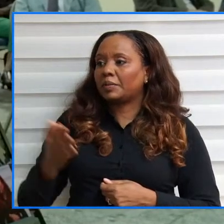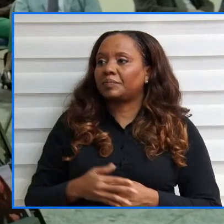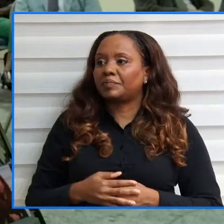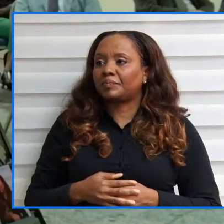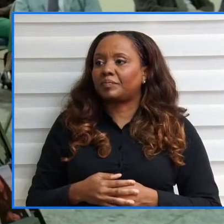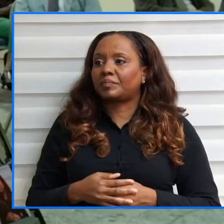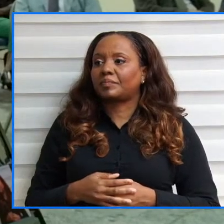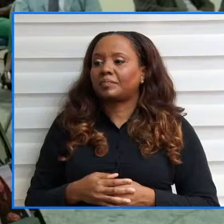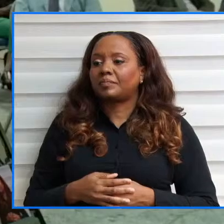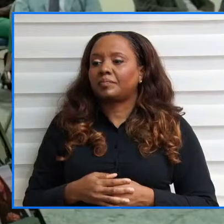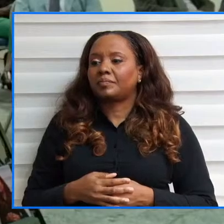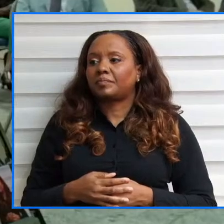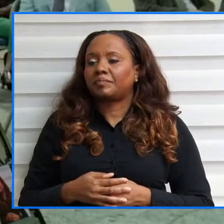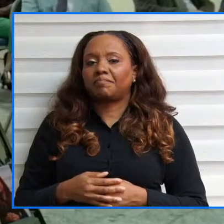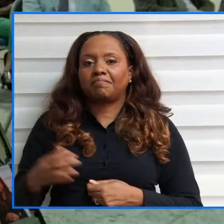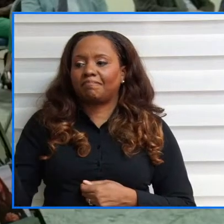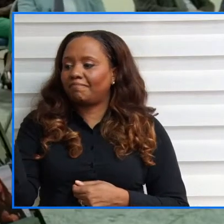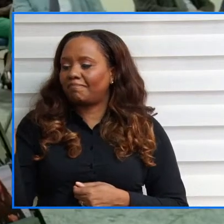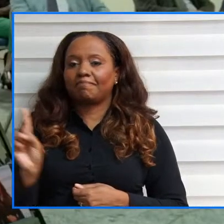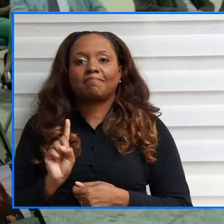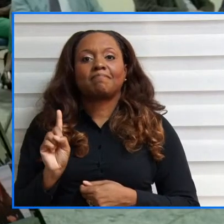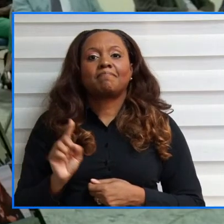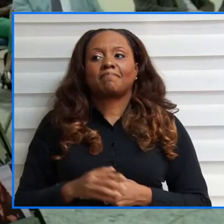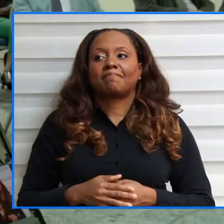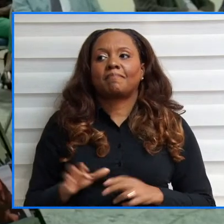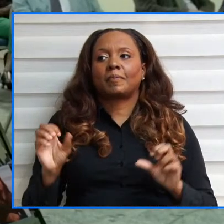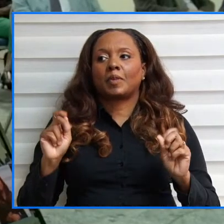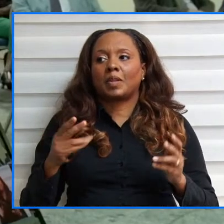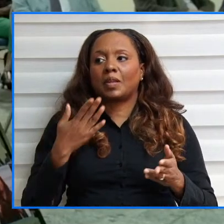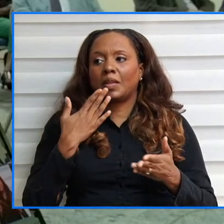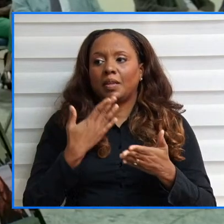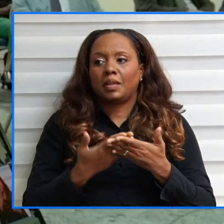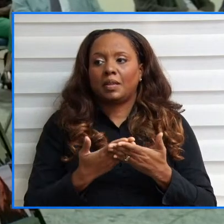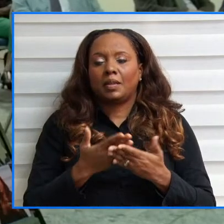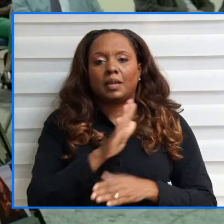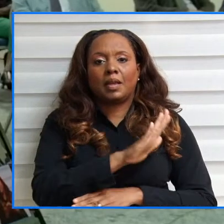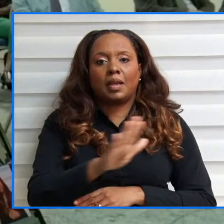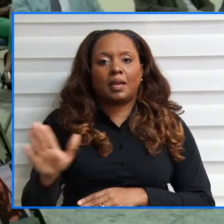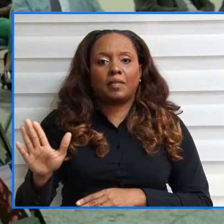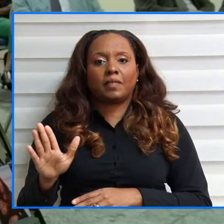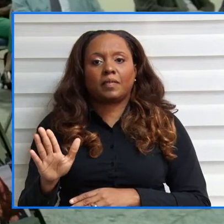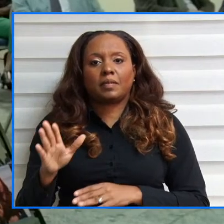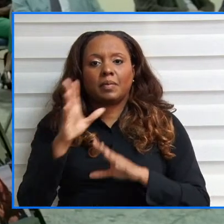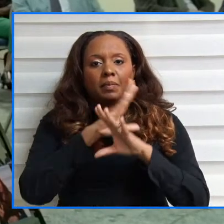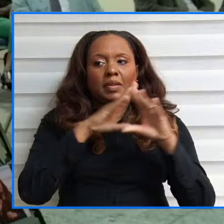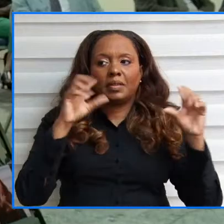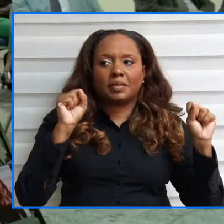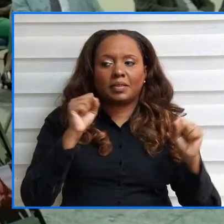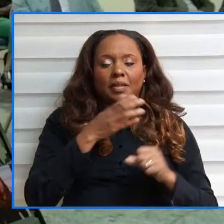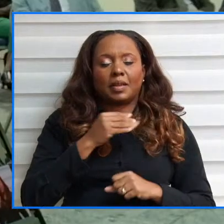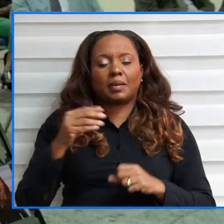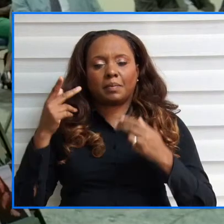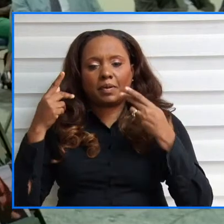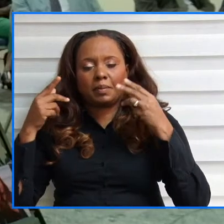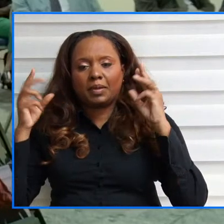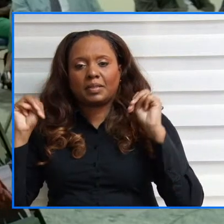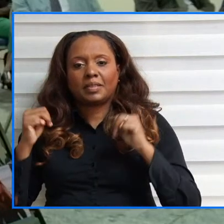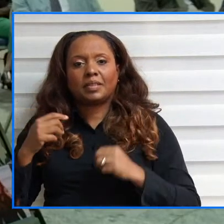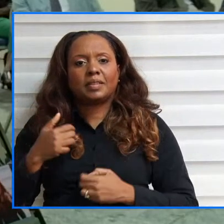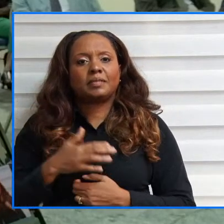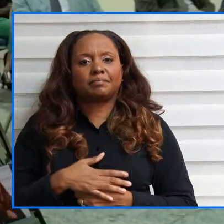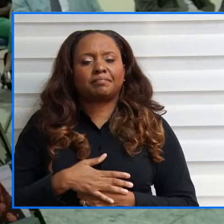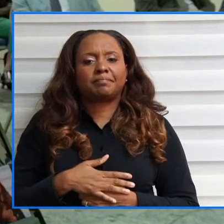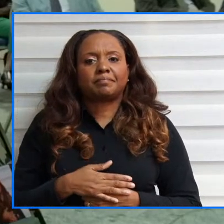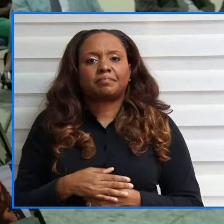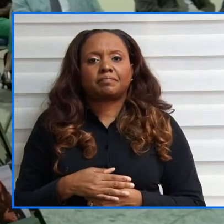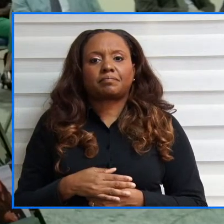Please. Thank you, sir. Good afternoon, Mr. President, Madam Prime Minister. Forgive my voice. Madam Prime